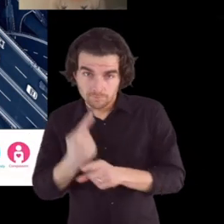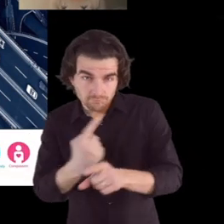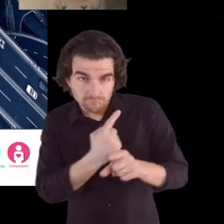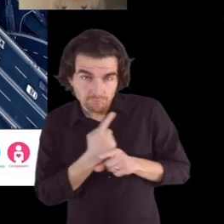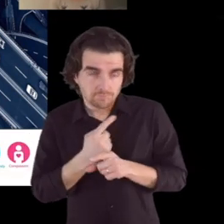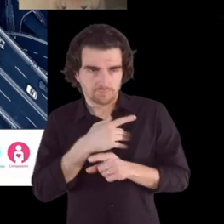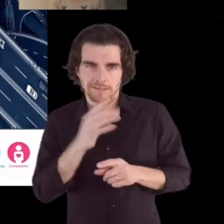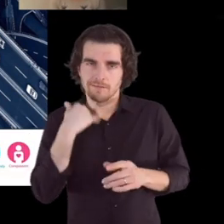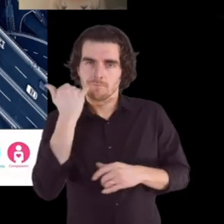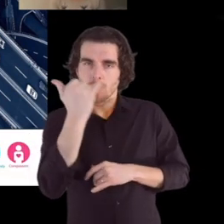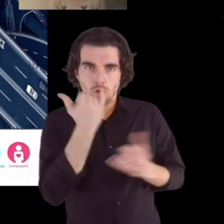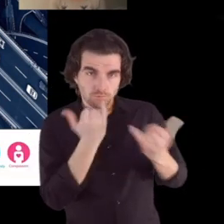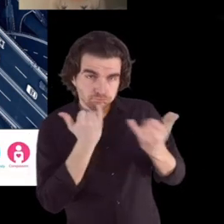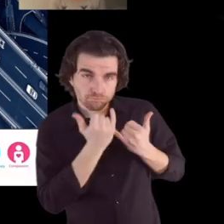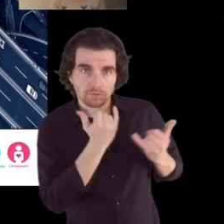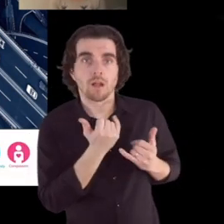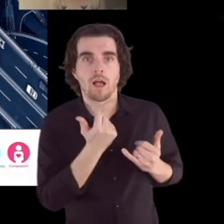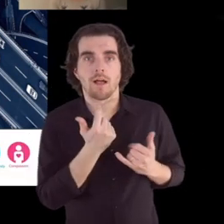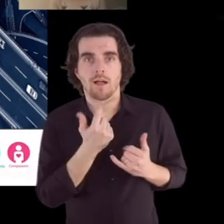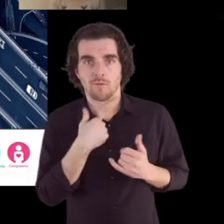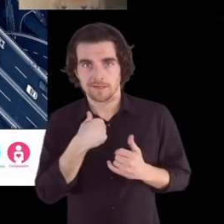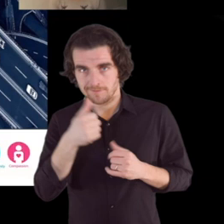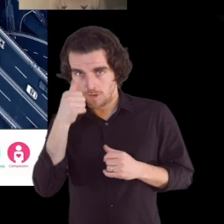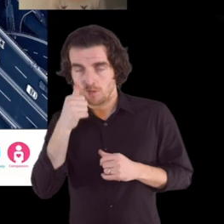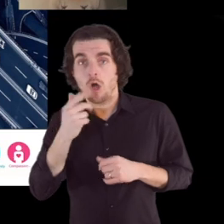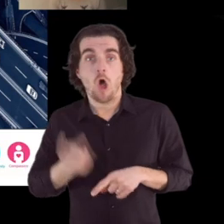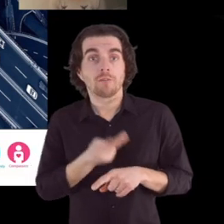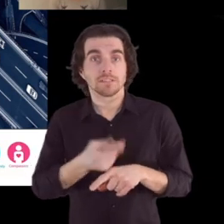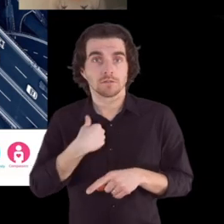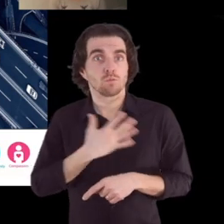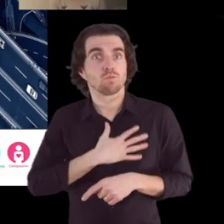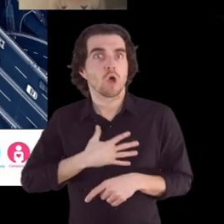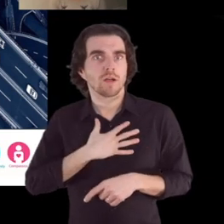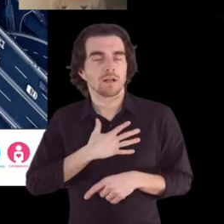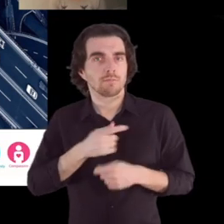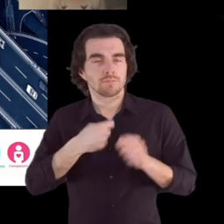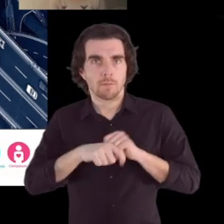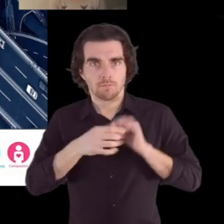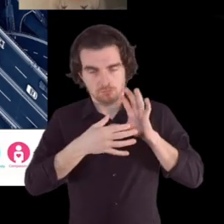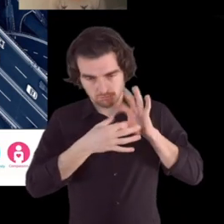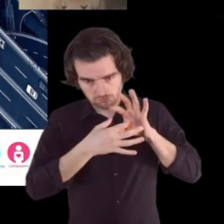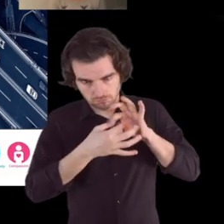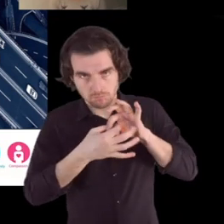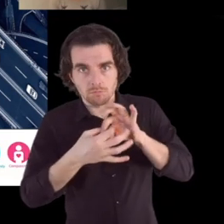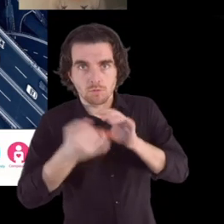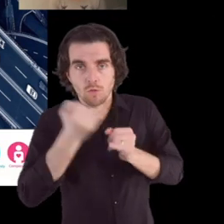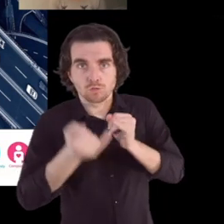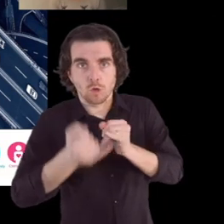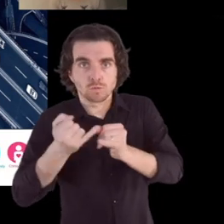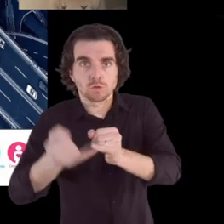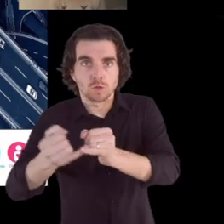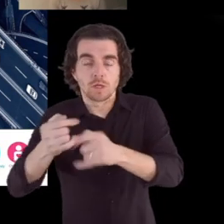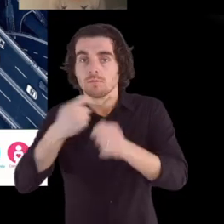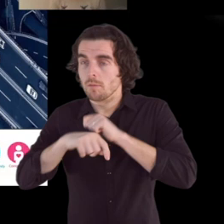able to talk to in the helpline. And what we do also know is that often when we worry, it can feel like a chain of thoughts and images that can progress